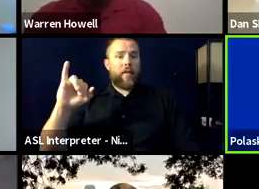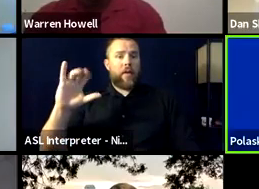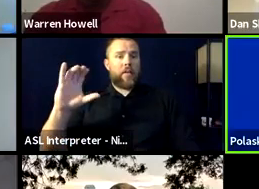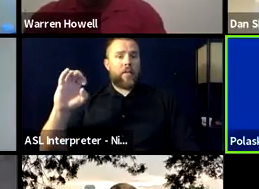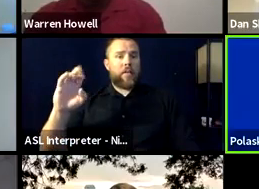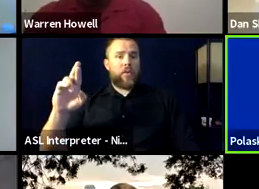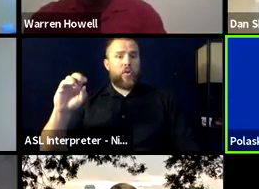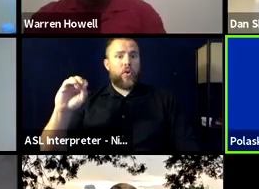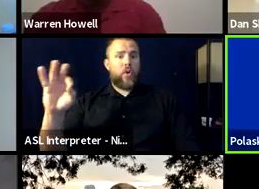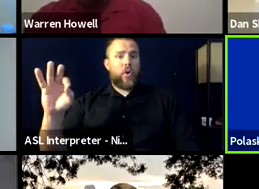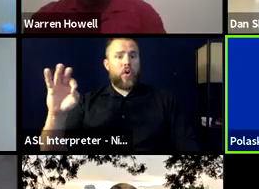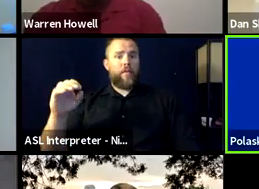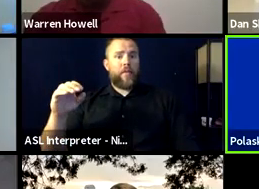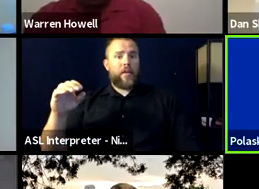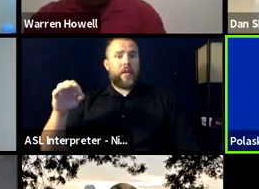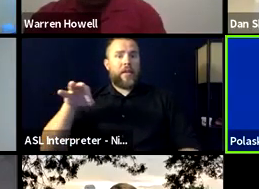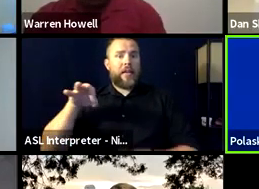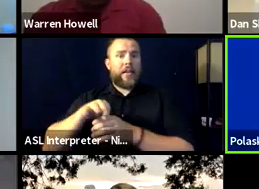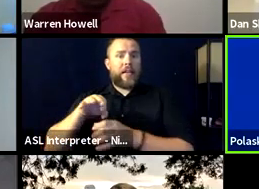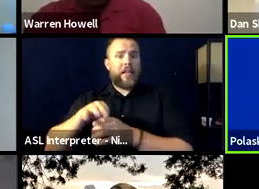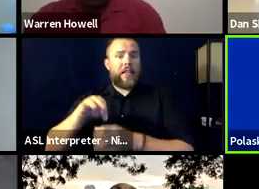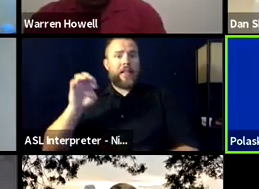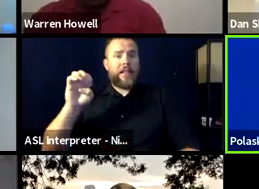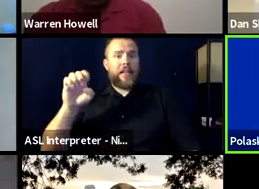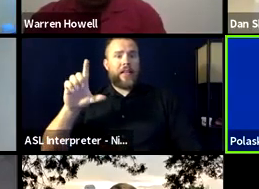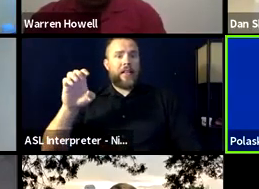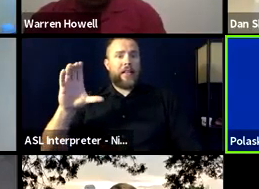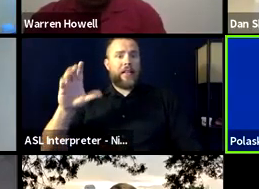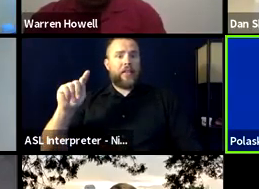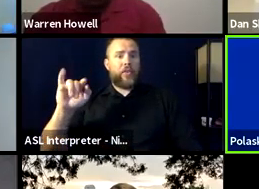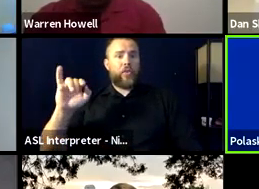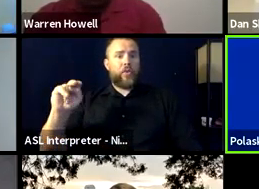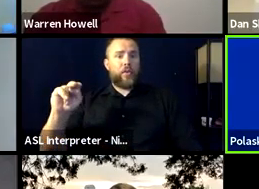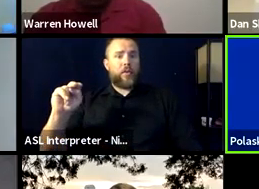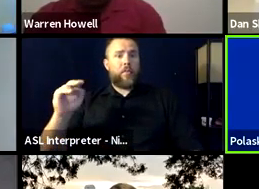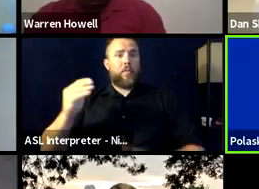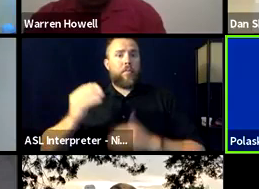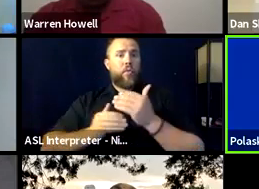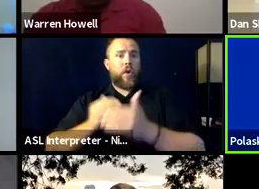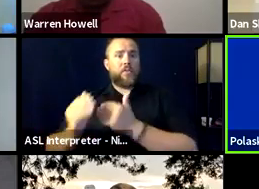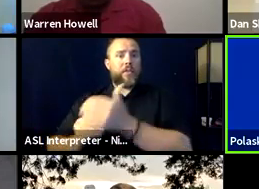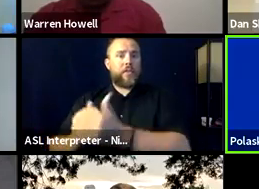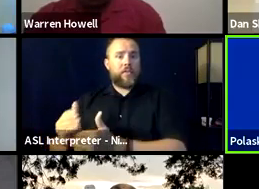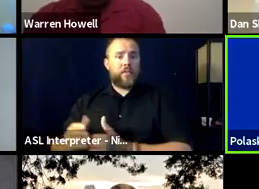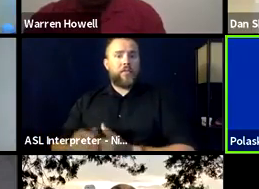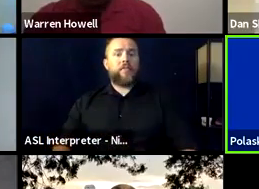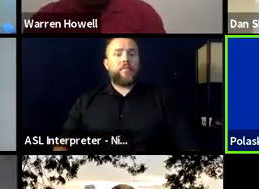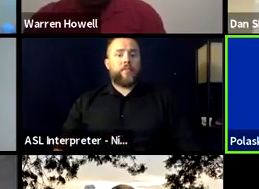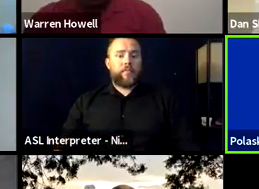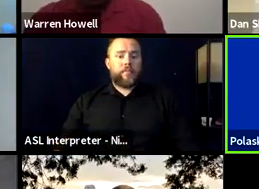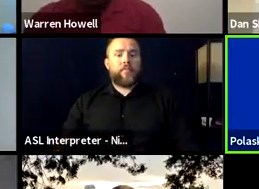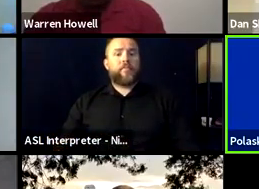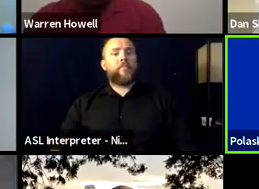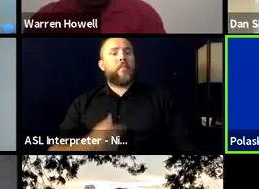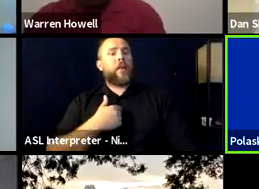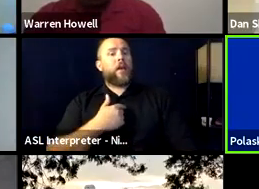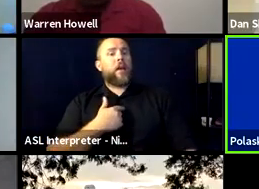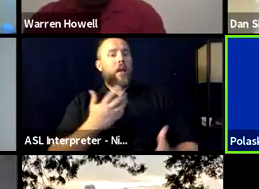Make a motion to authorize the executive secretary to initiate the procedure for officer election under Delaware Code